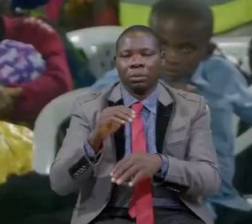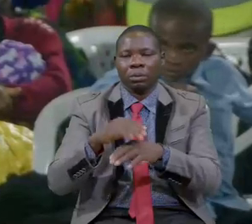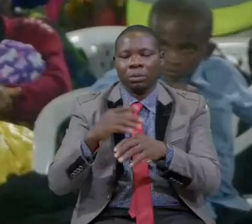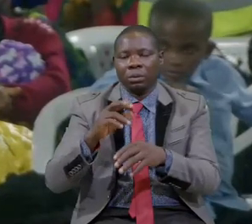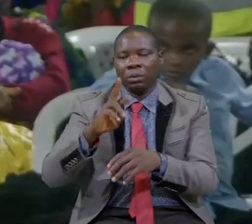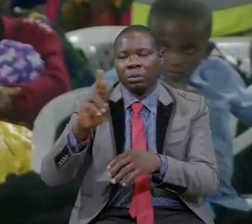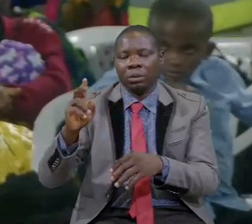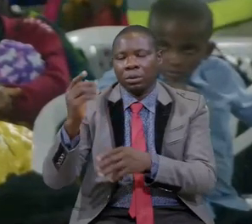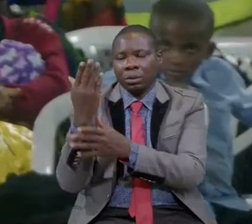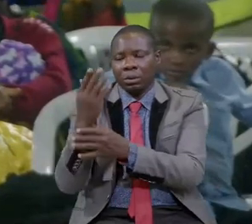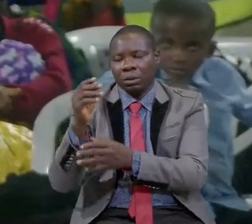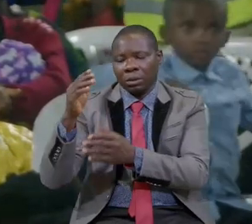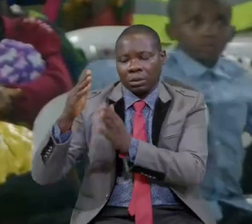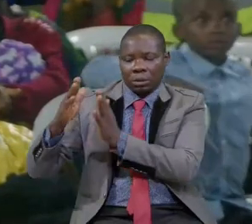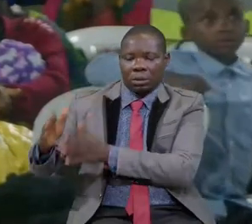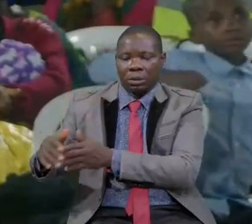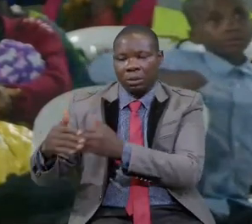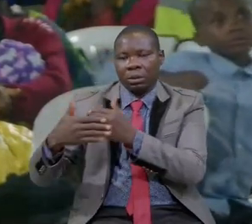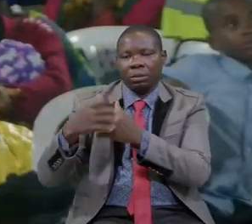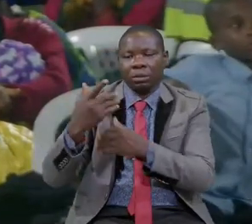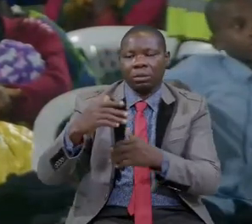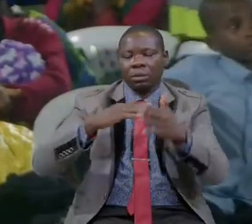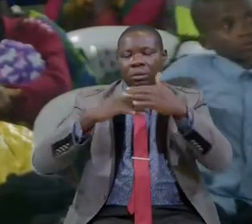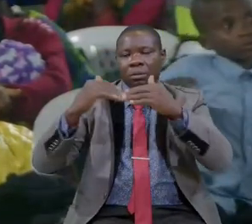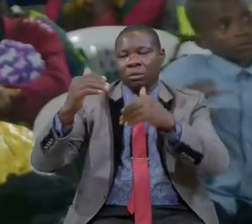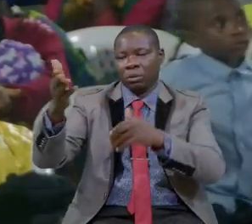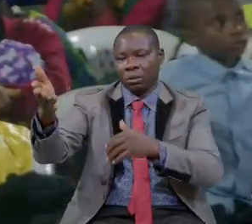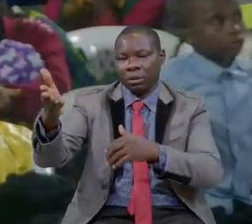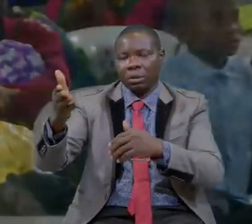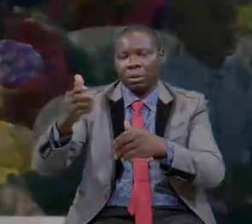Make sure by God's grace you are there.